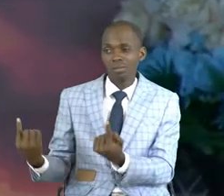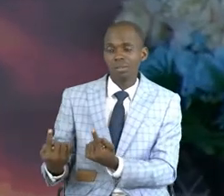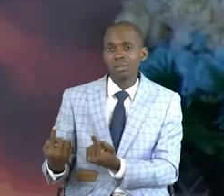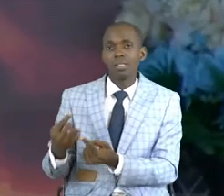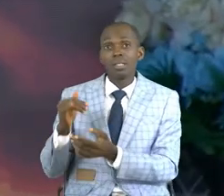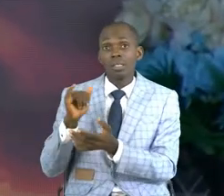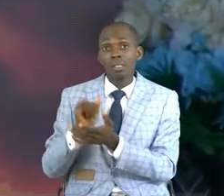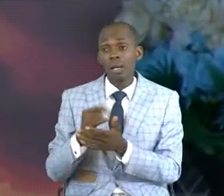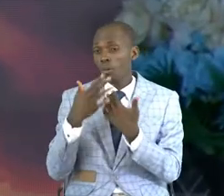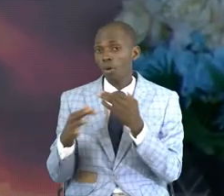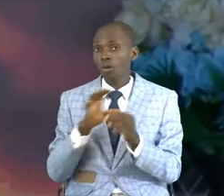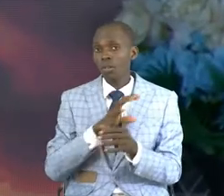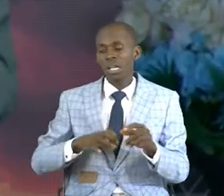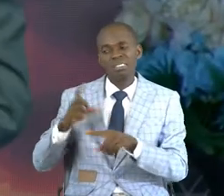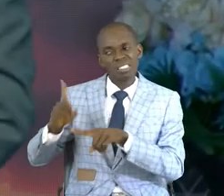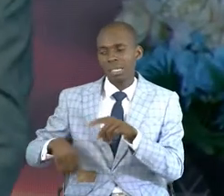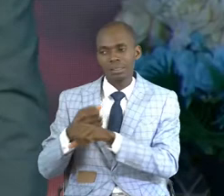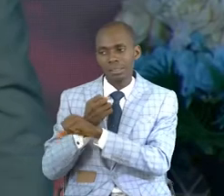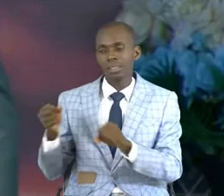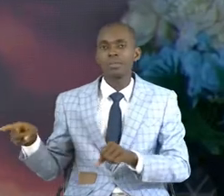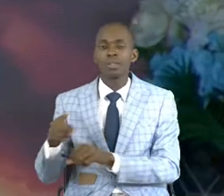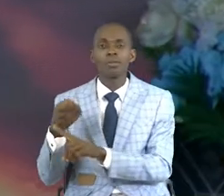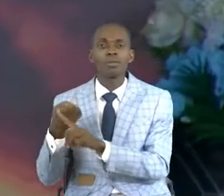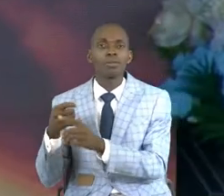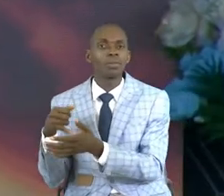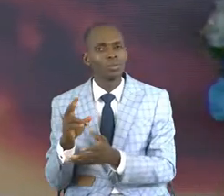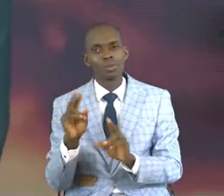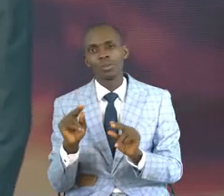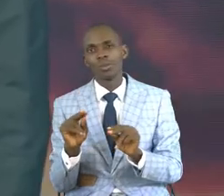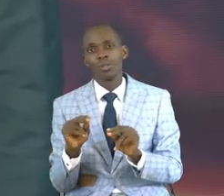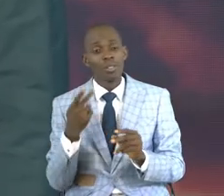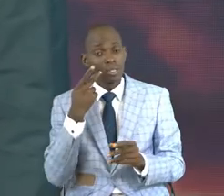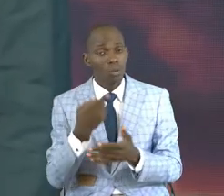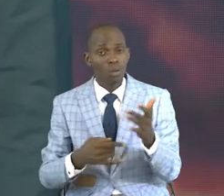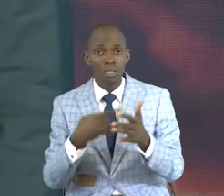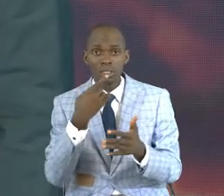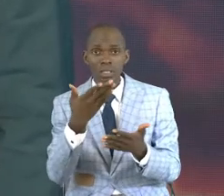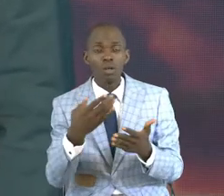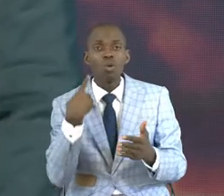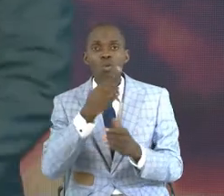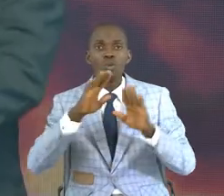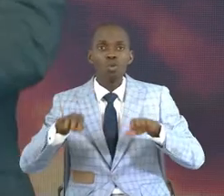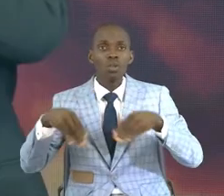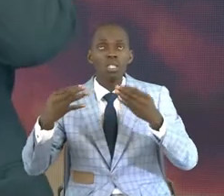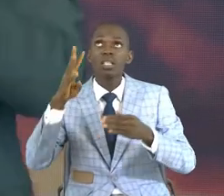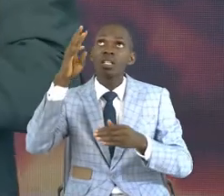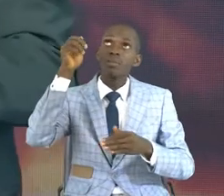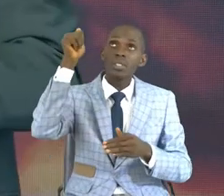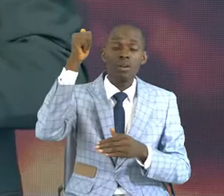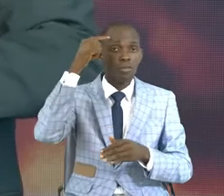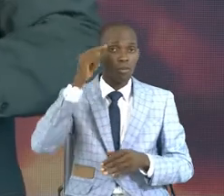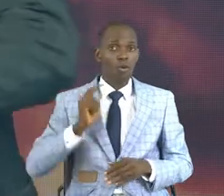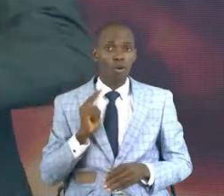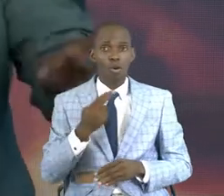cannot save them from that. Look at this, who gave himself for us, that he might